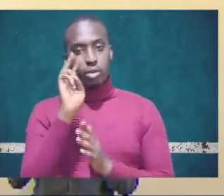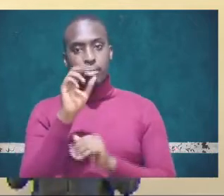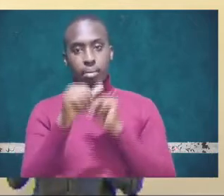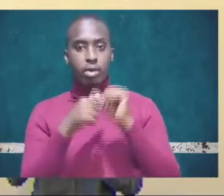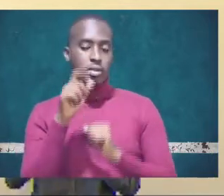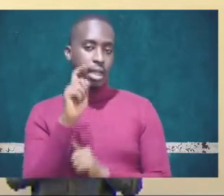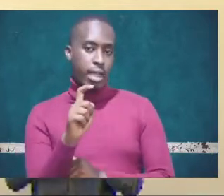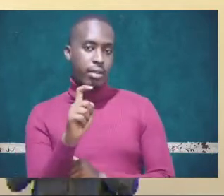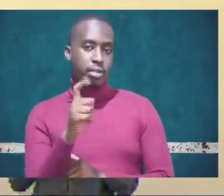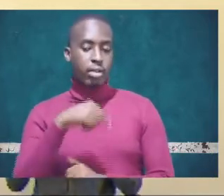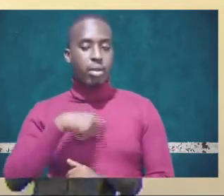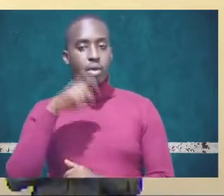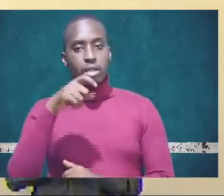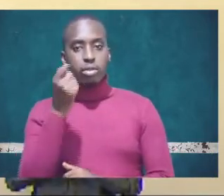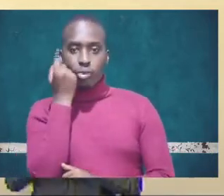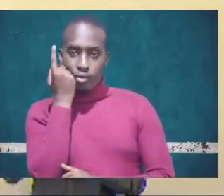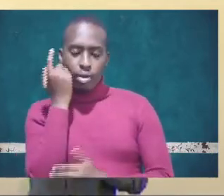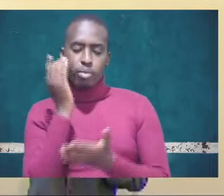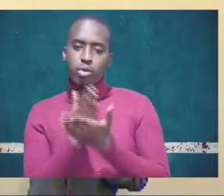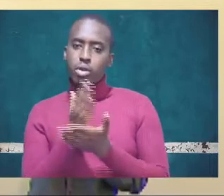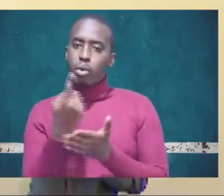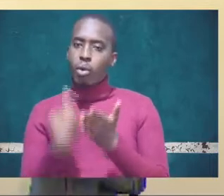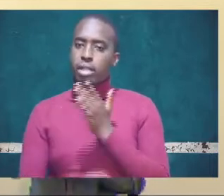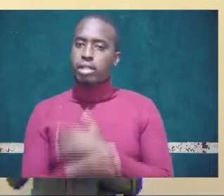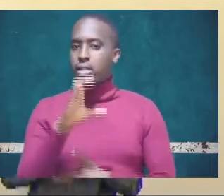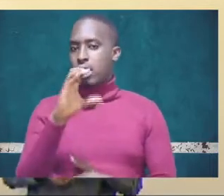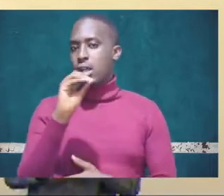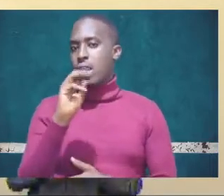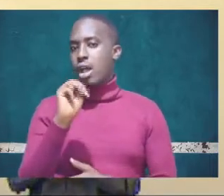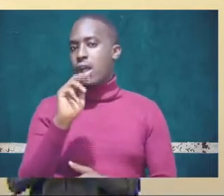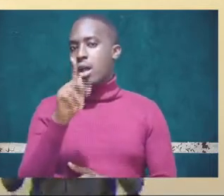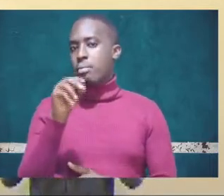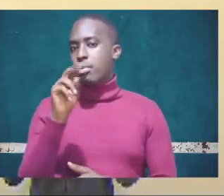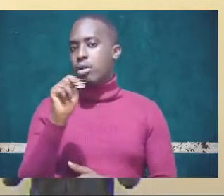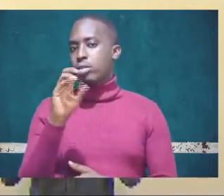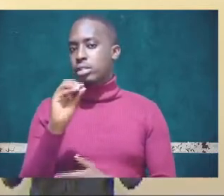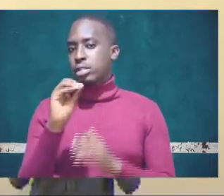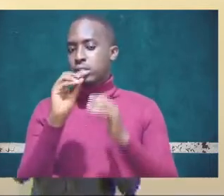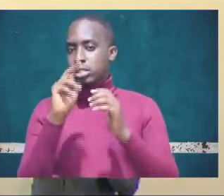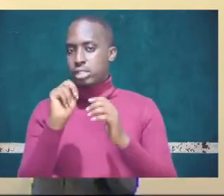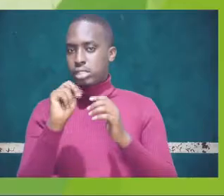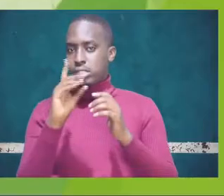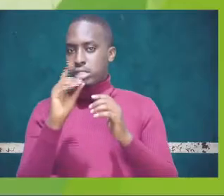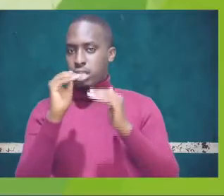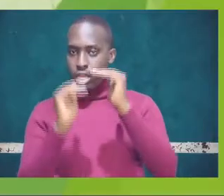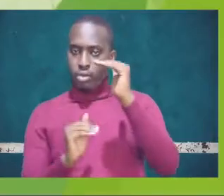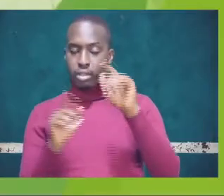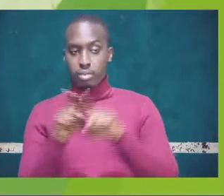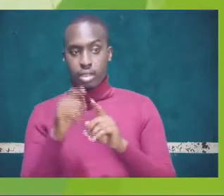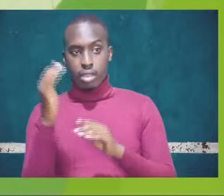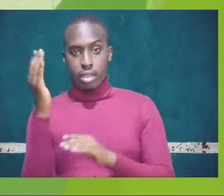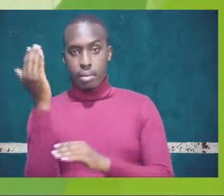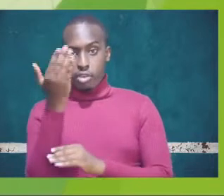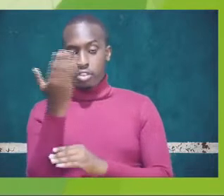x, we need first of all to understand what is compound inequalities. On my PowerPoint presentation, as we have it